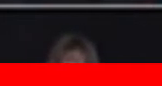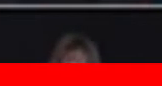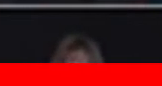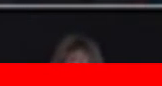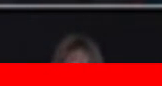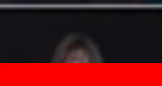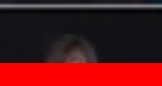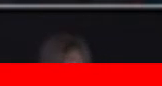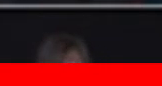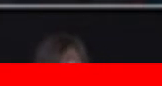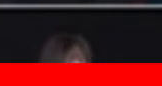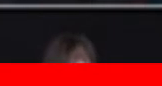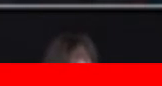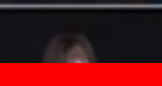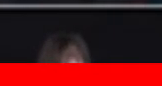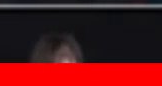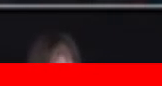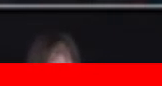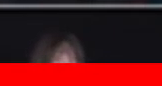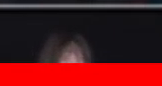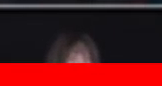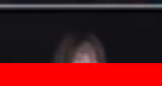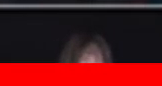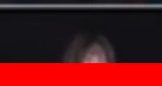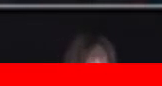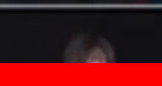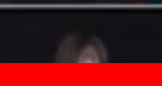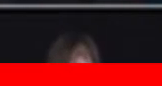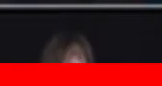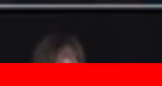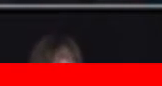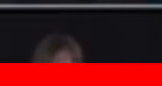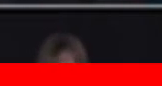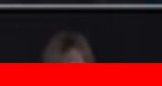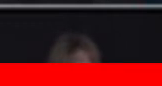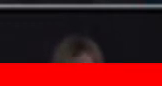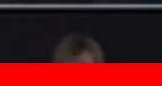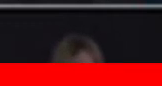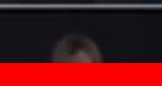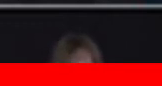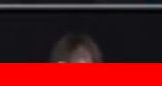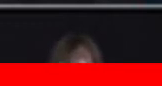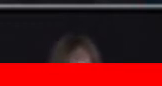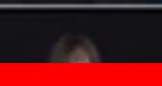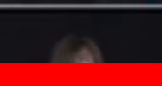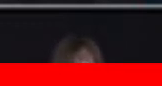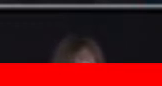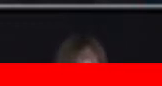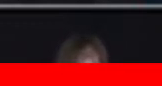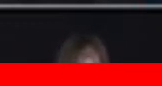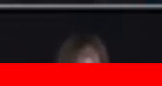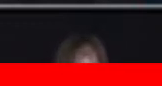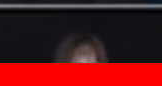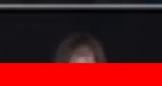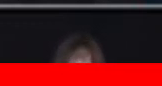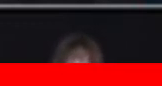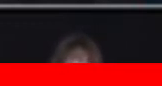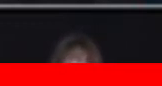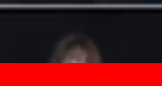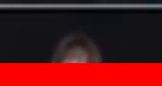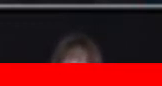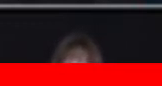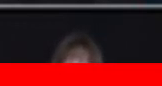the 14 to 19 age group coming with the highest rates recently, and we're concerned about that. That means we know